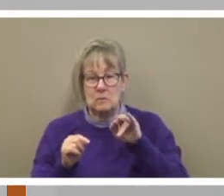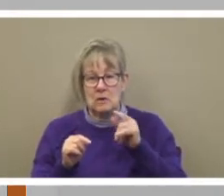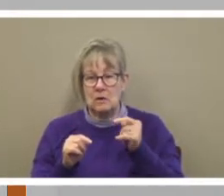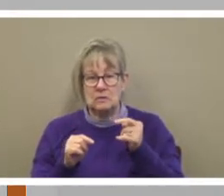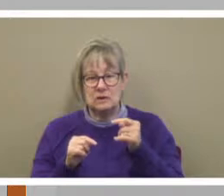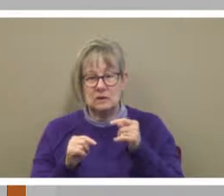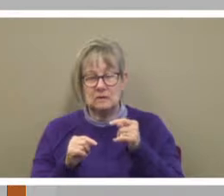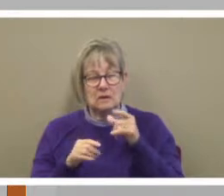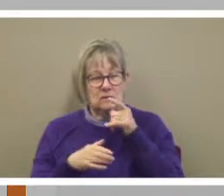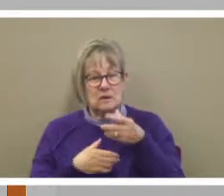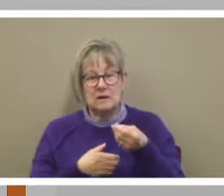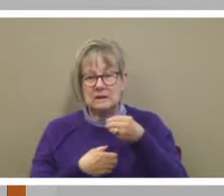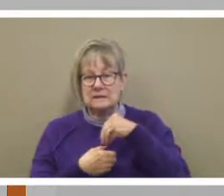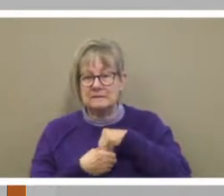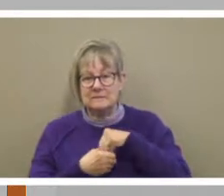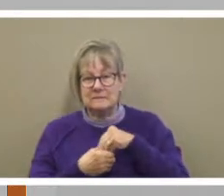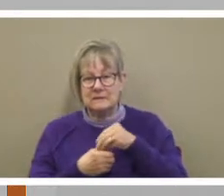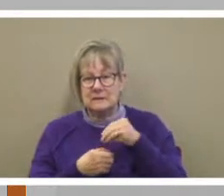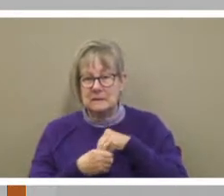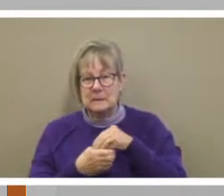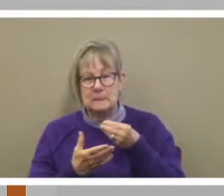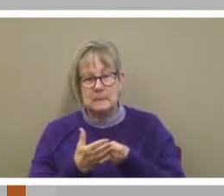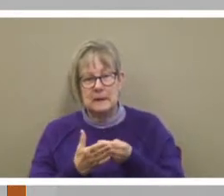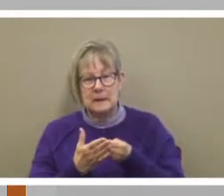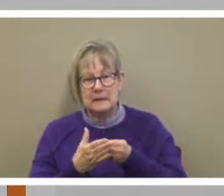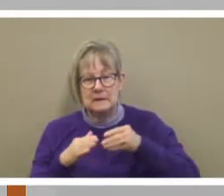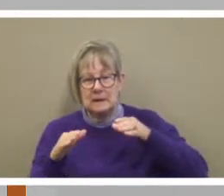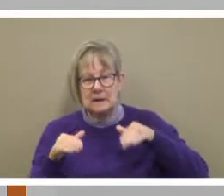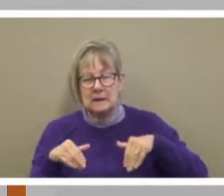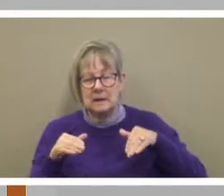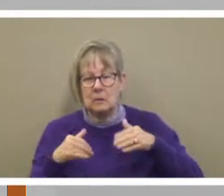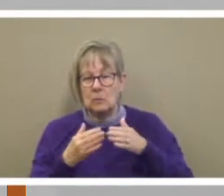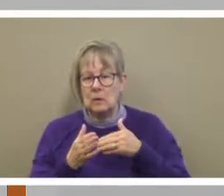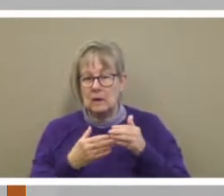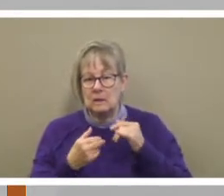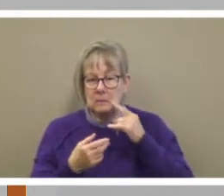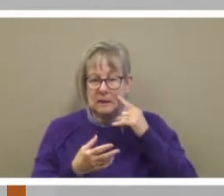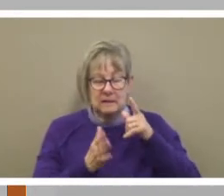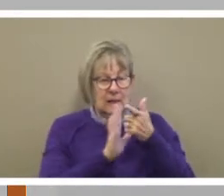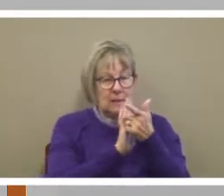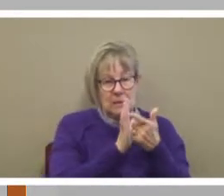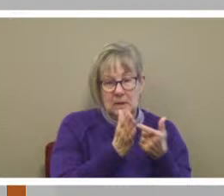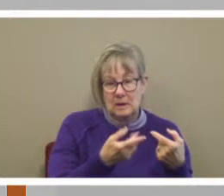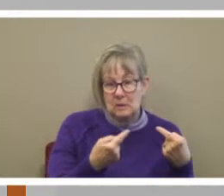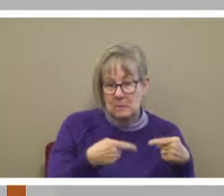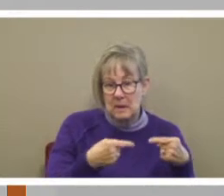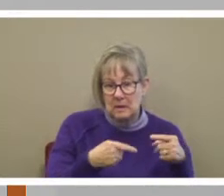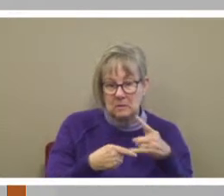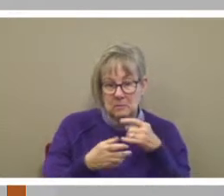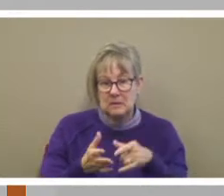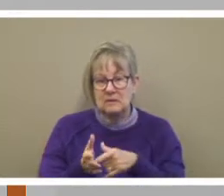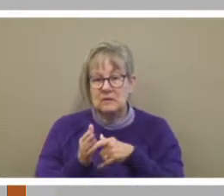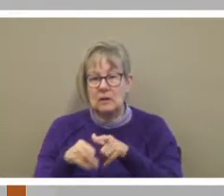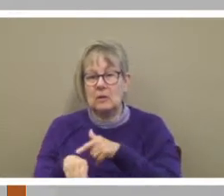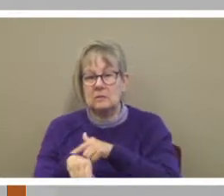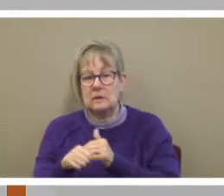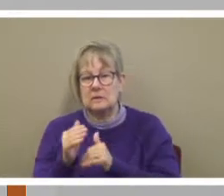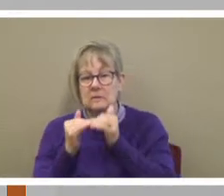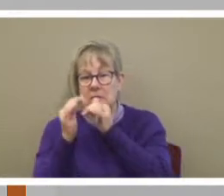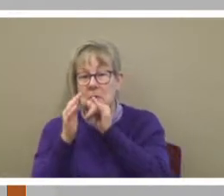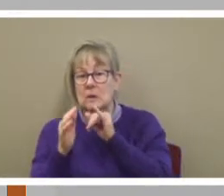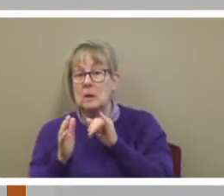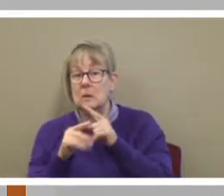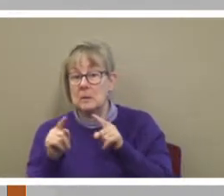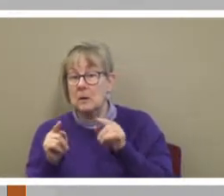yet because of, you know, whatever legal battles or just the time it's taken to build these signature projects. We will